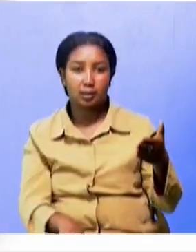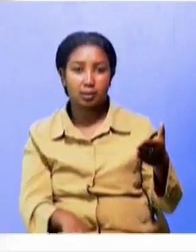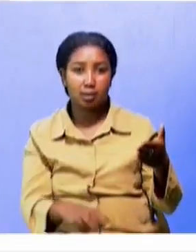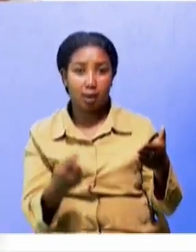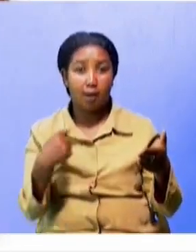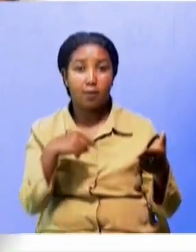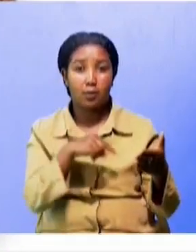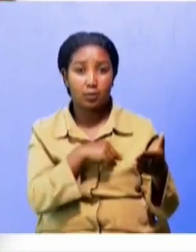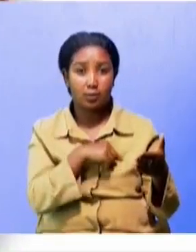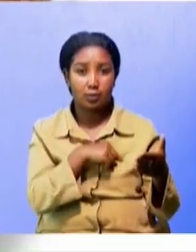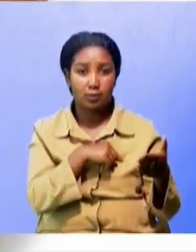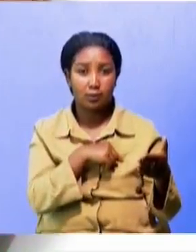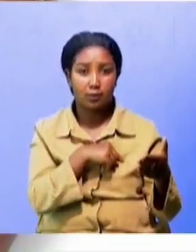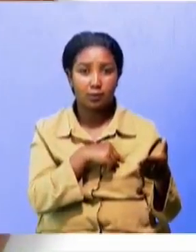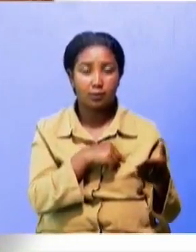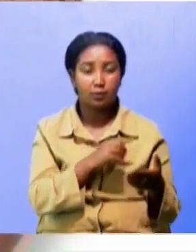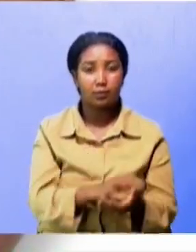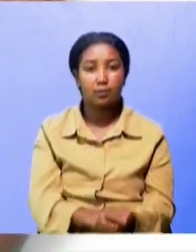our